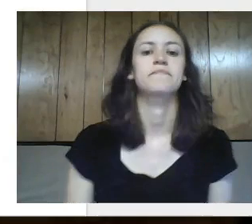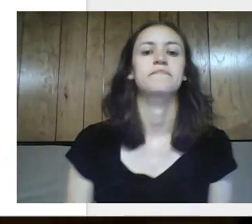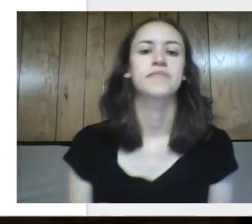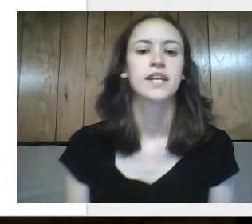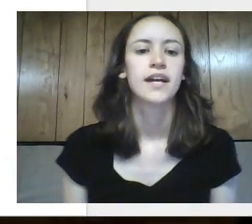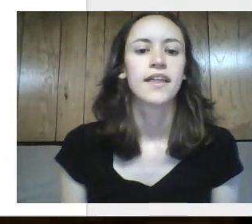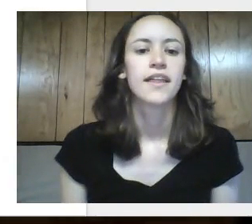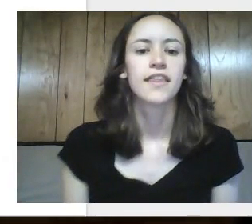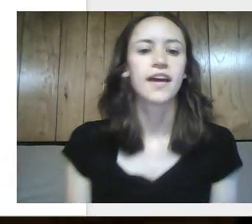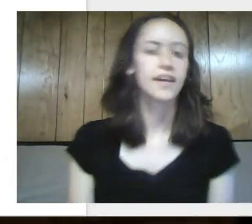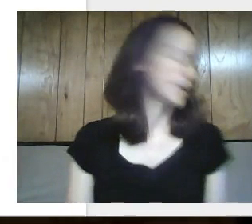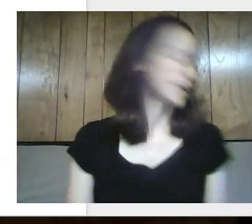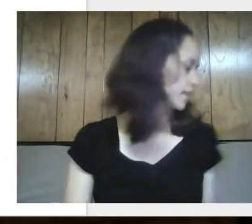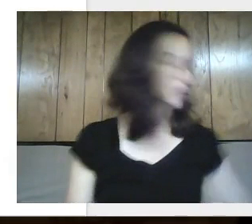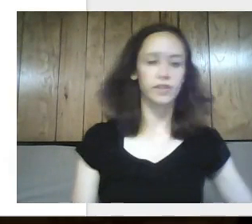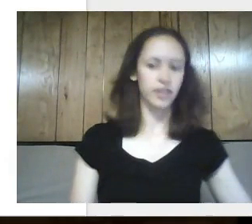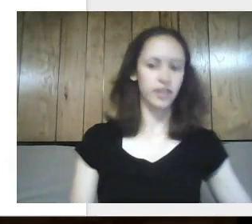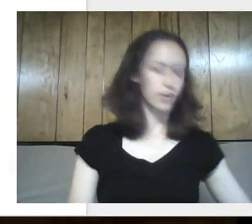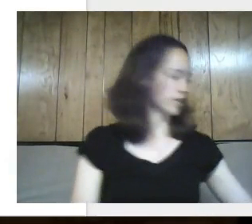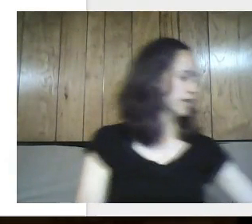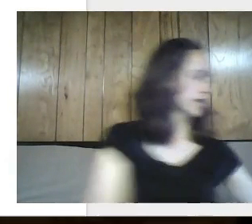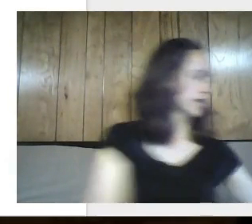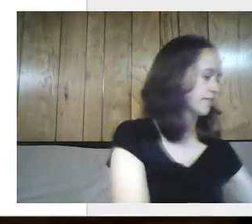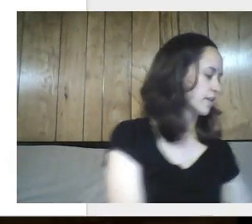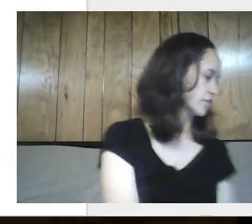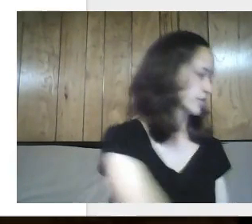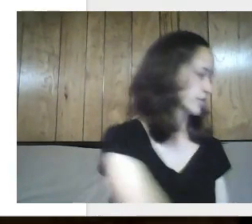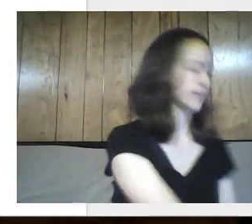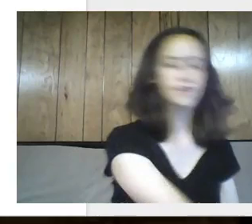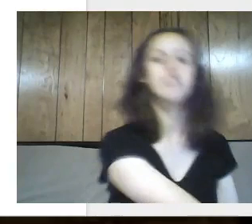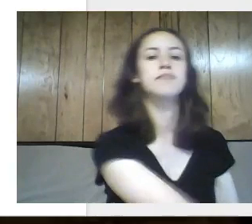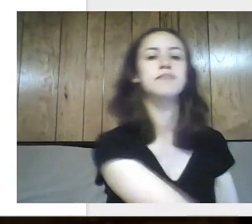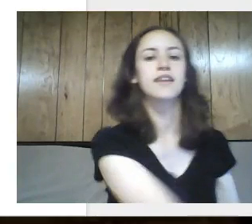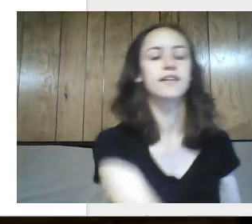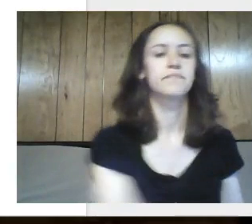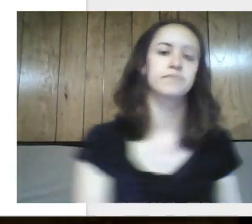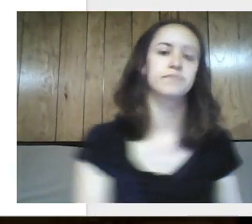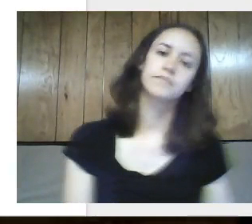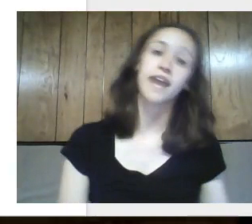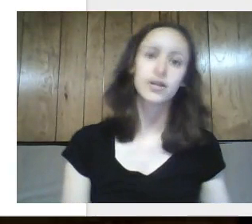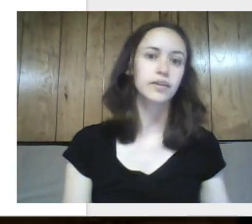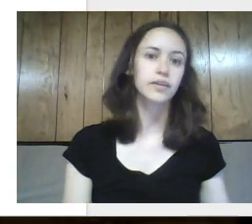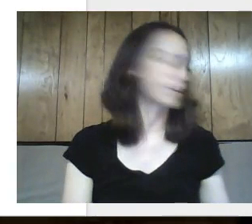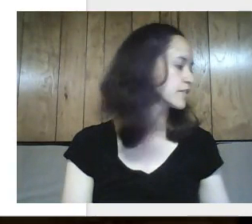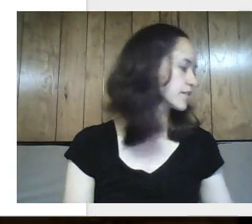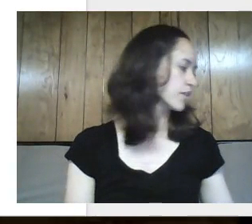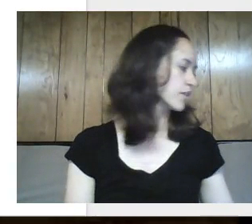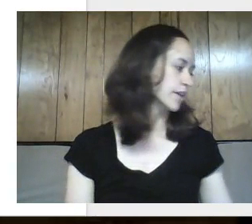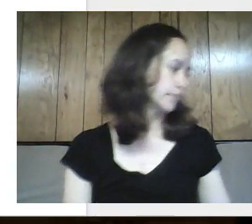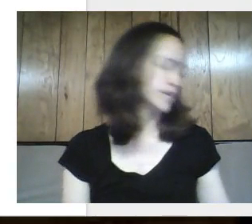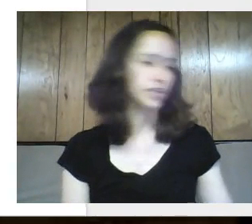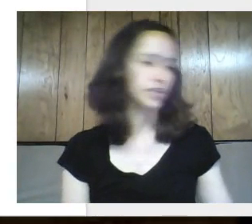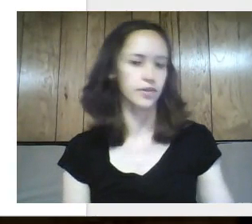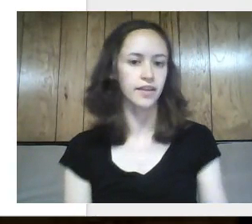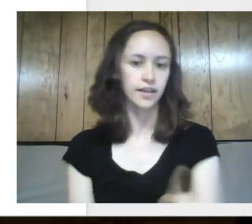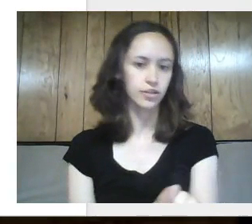Okay. Then I'm going to be looking over here. I have another screen that gives me the actual lyrics to the song that I'll